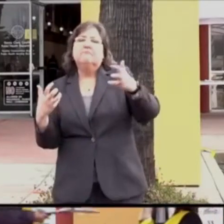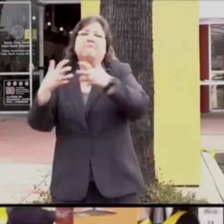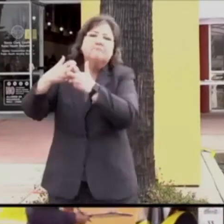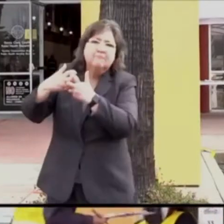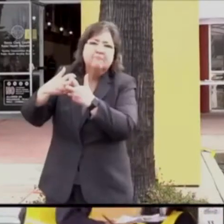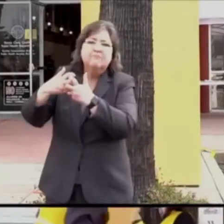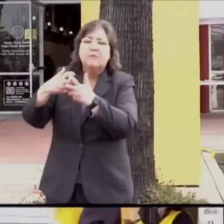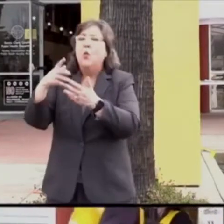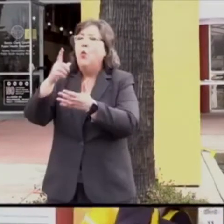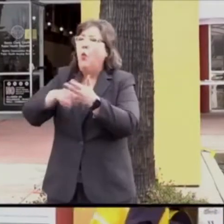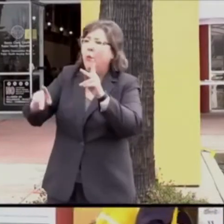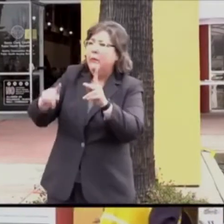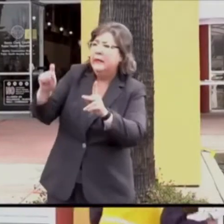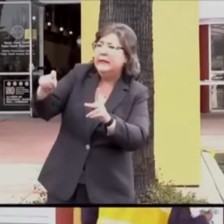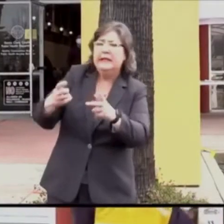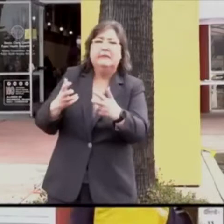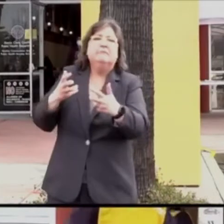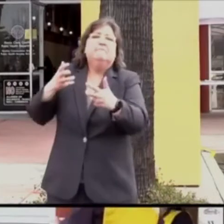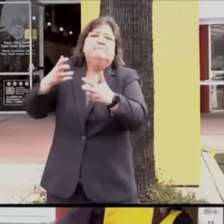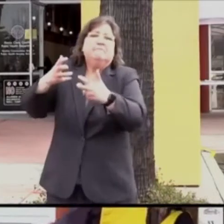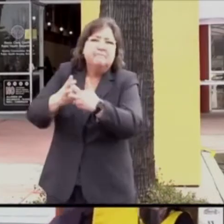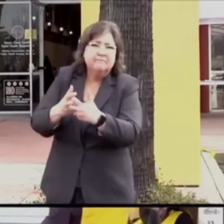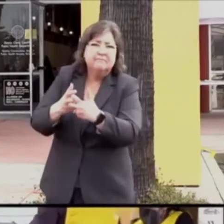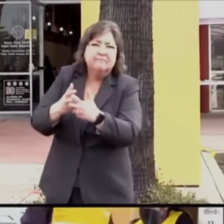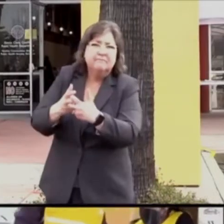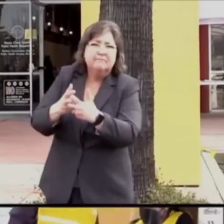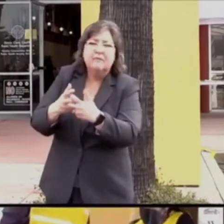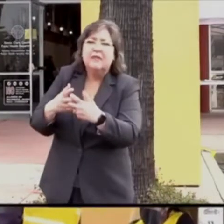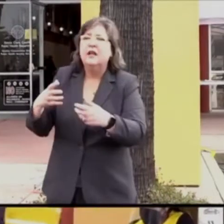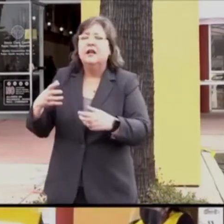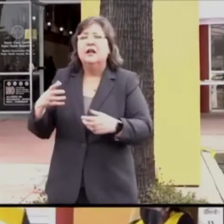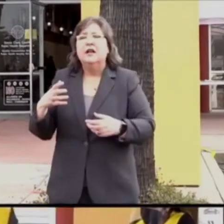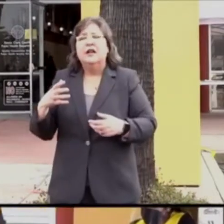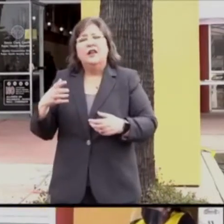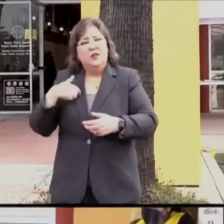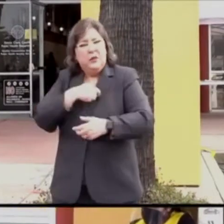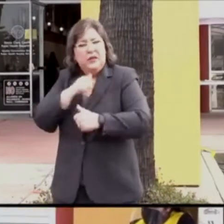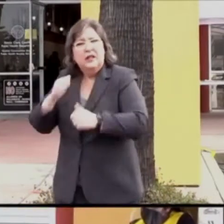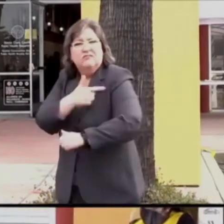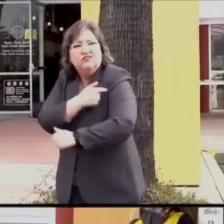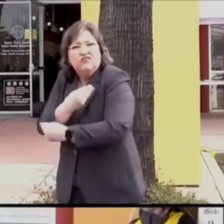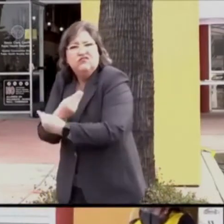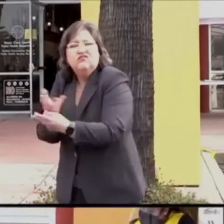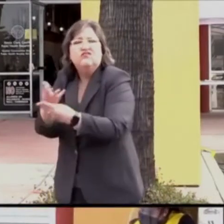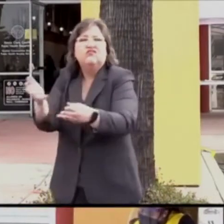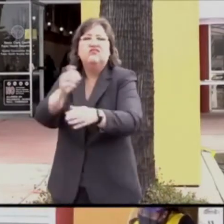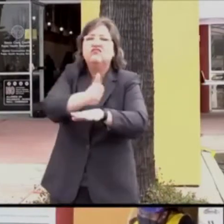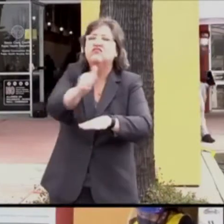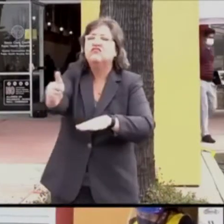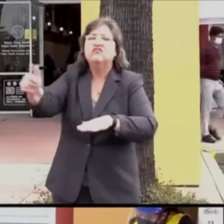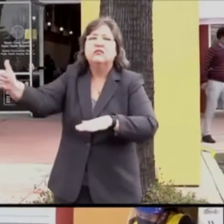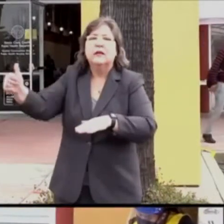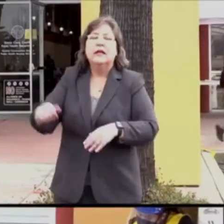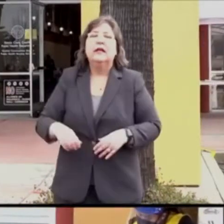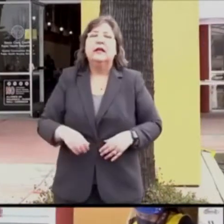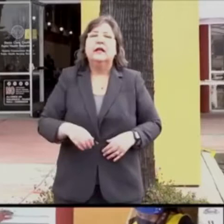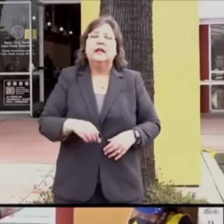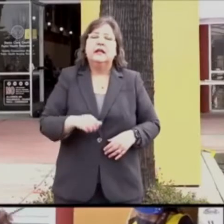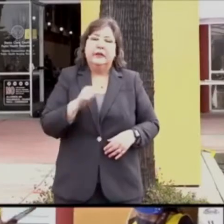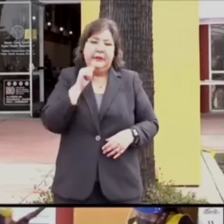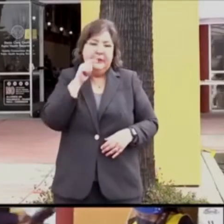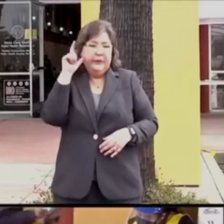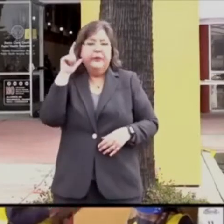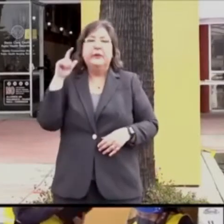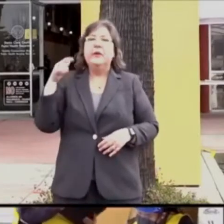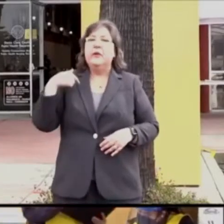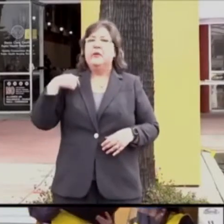our services. 2 days ago, as you know, we opened what will one day be the largest vaccination center